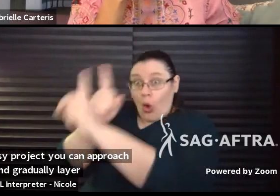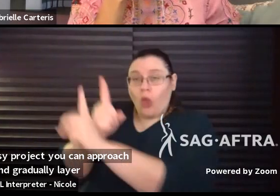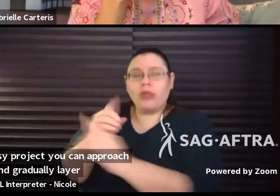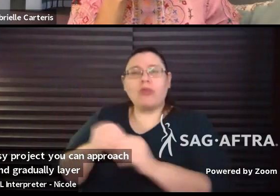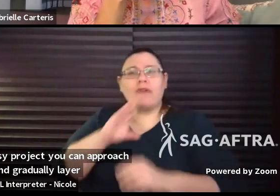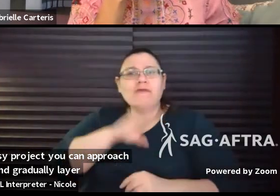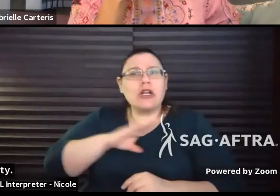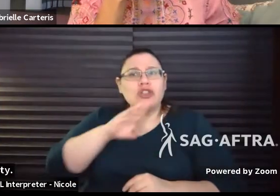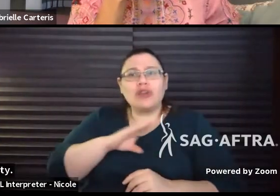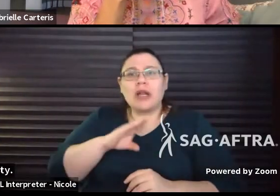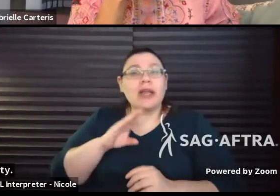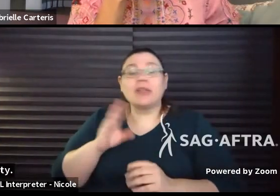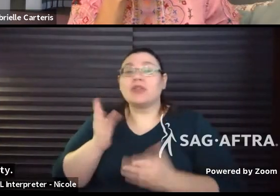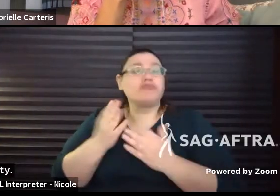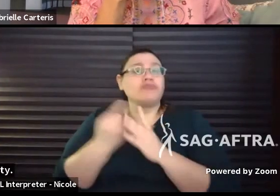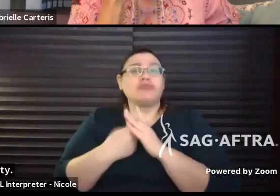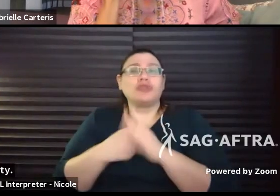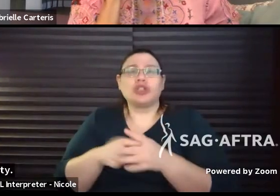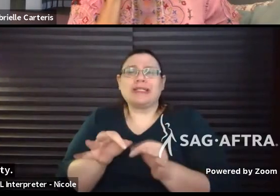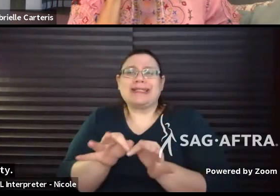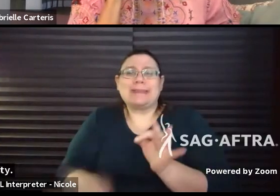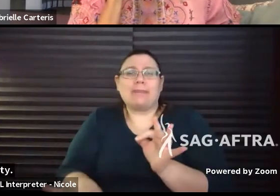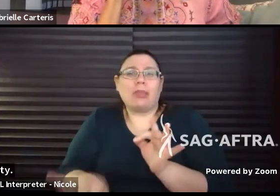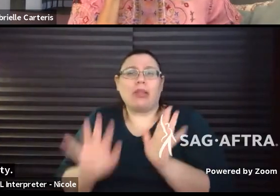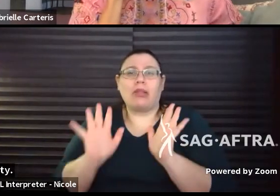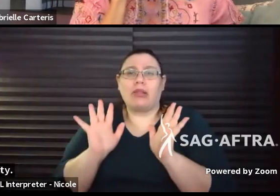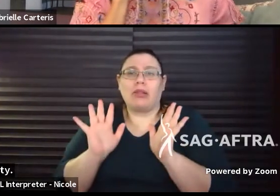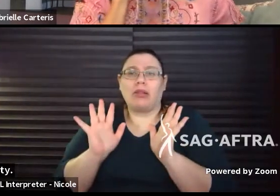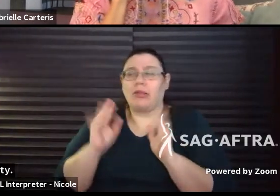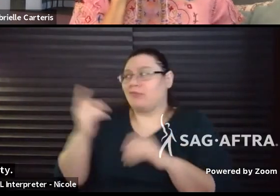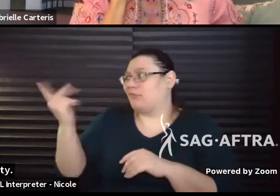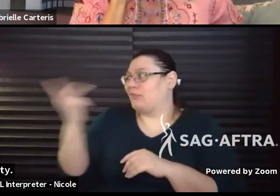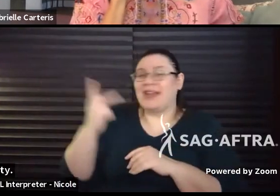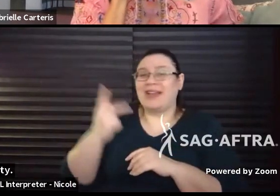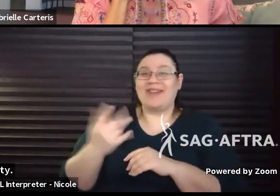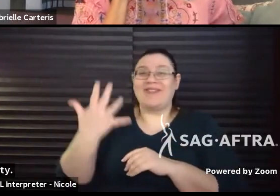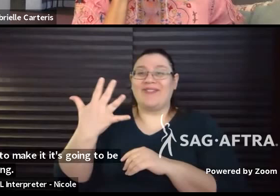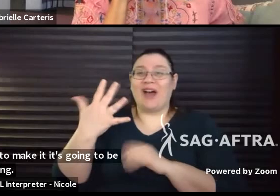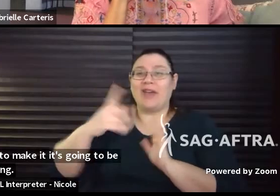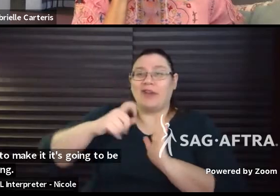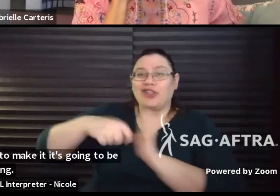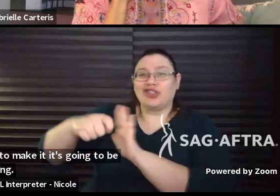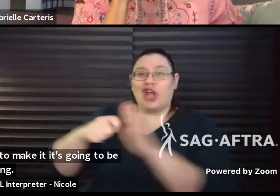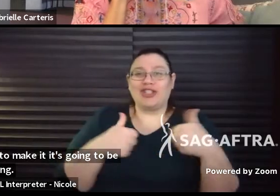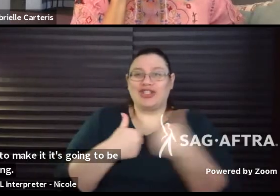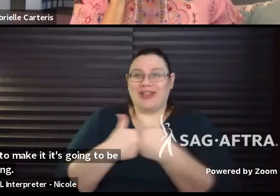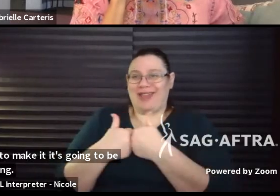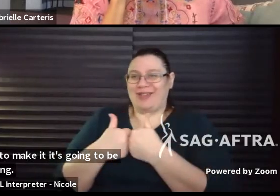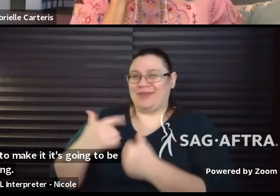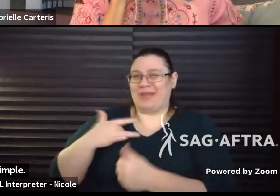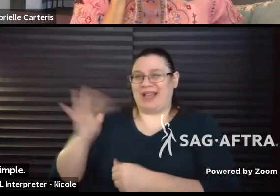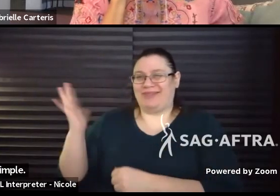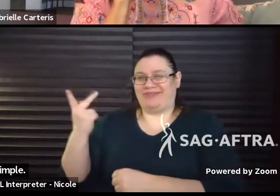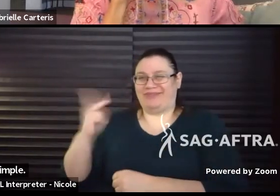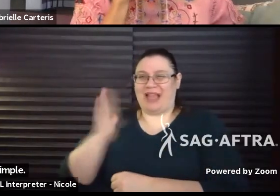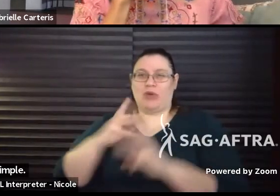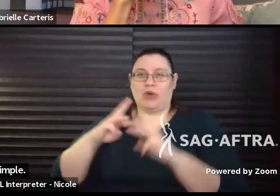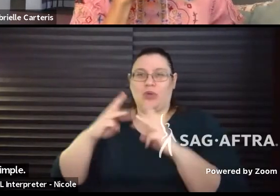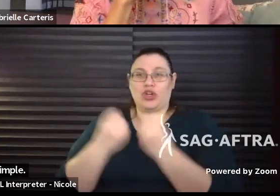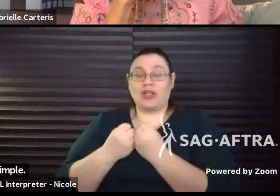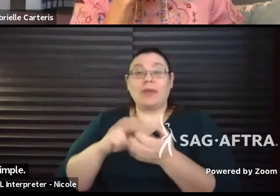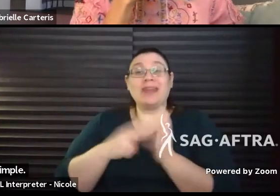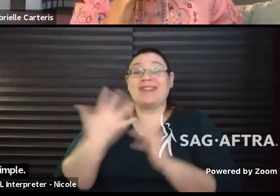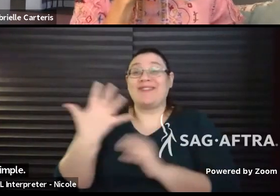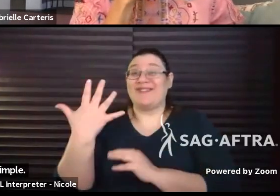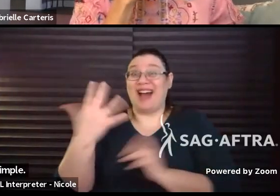So keep it very, very simple with like a couple. We do a 5-shot challenge in many of the workshops we do, which is 5 shots or less, put them